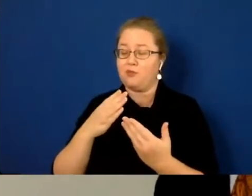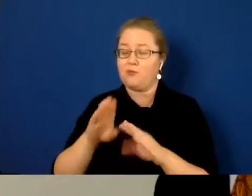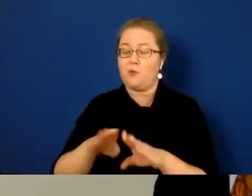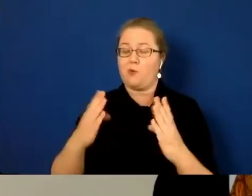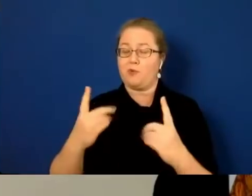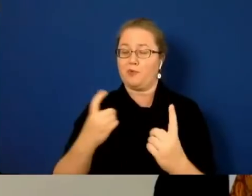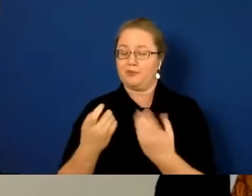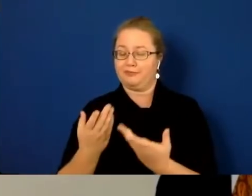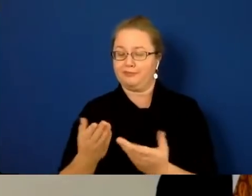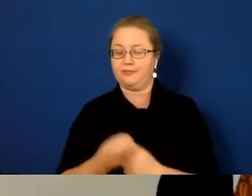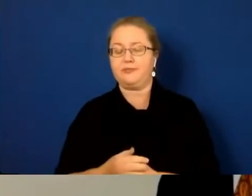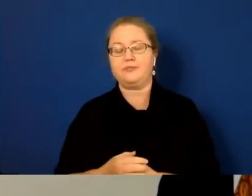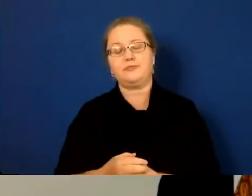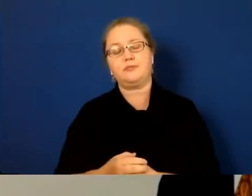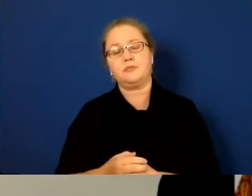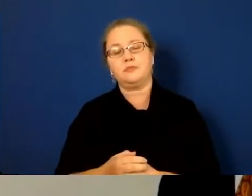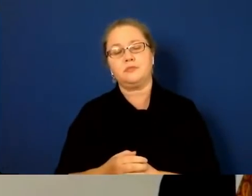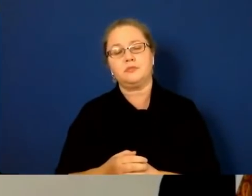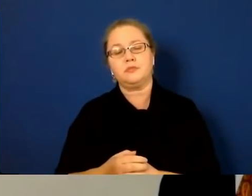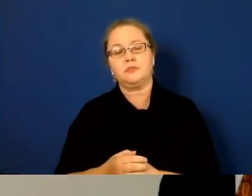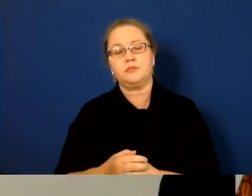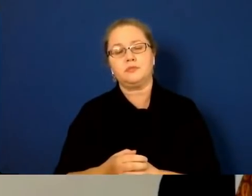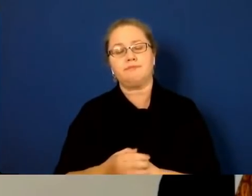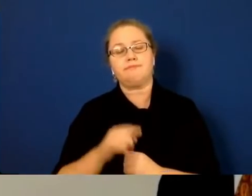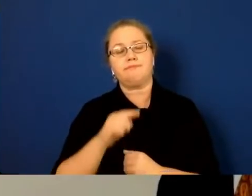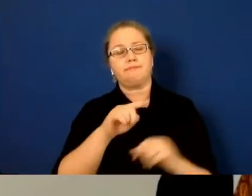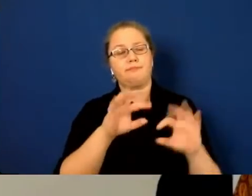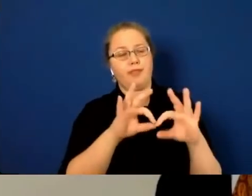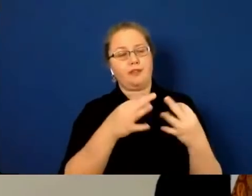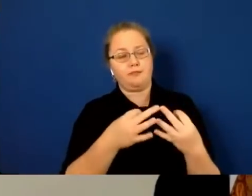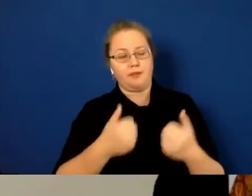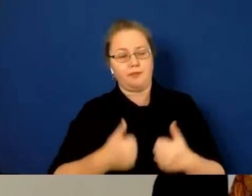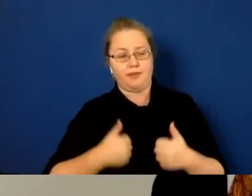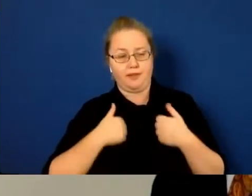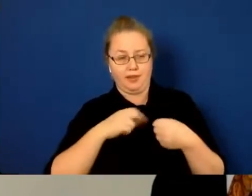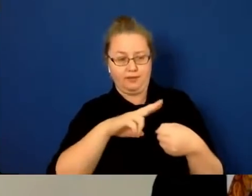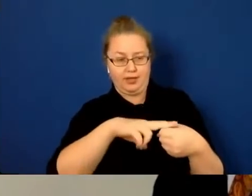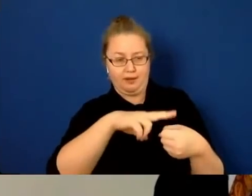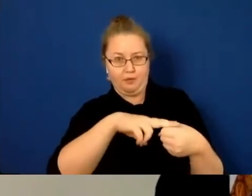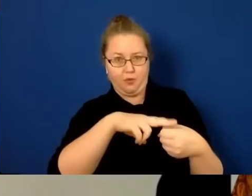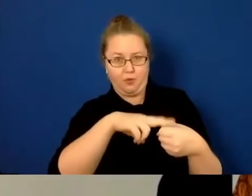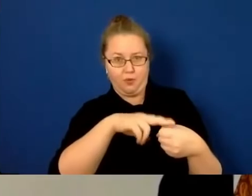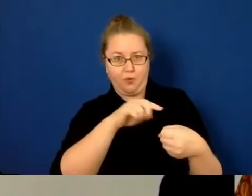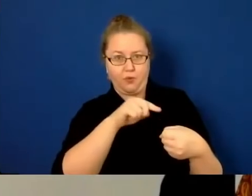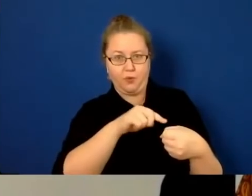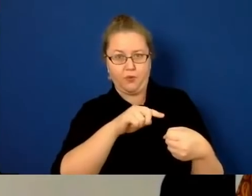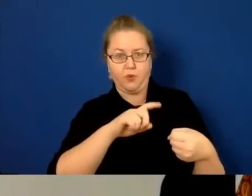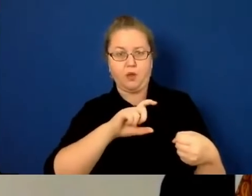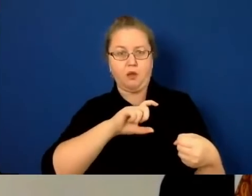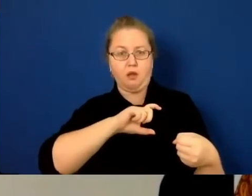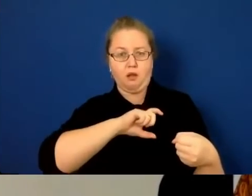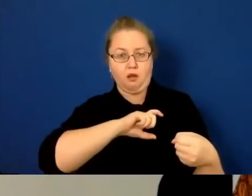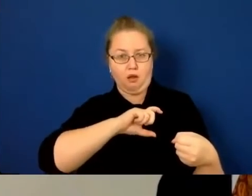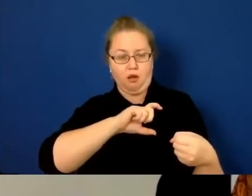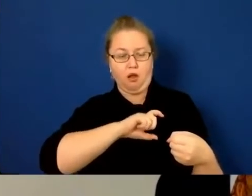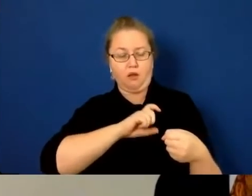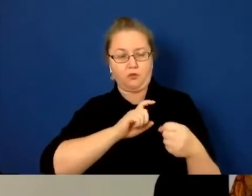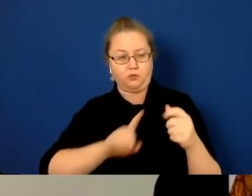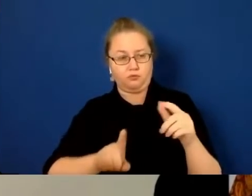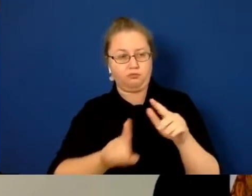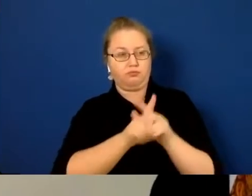that has been worked on across the province and is a concern. I don't know, Victoria, if you had any comments on that,